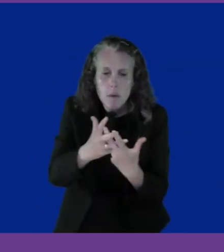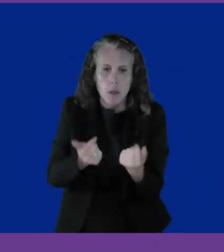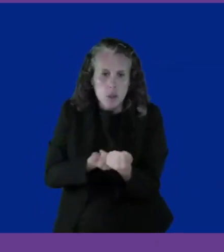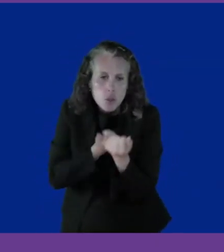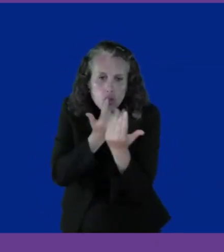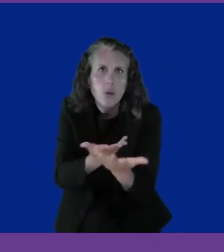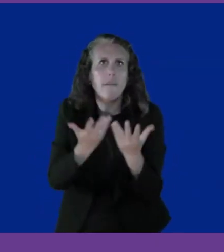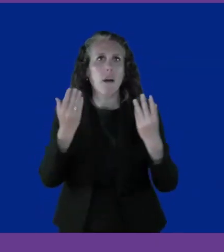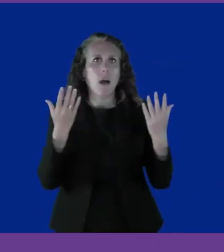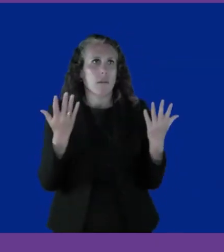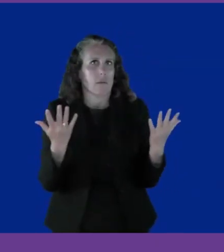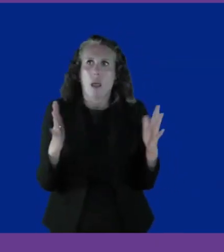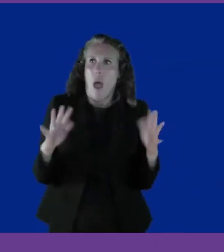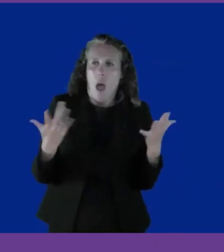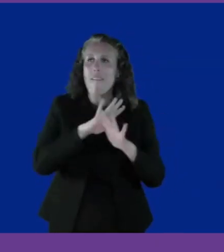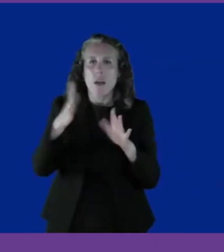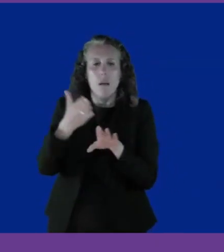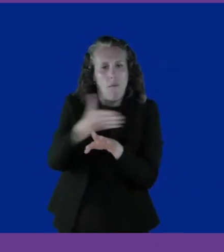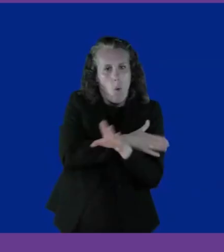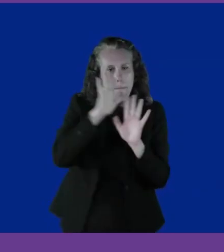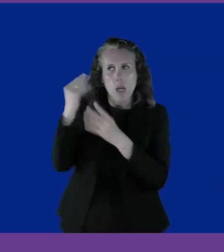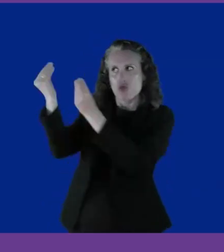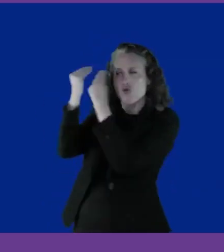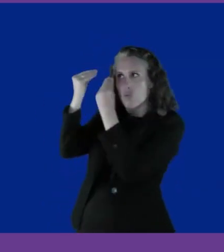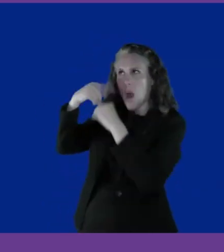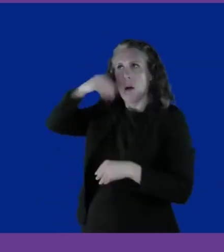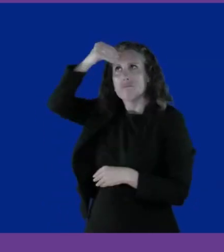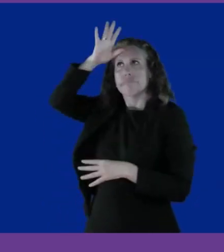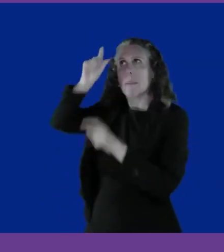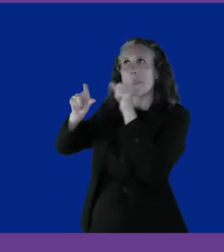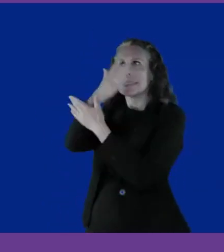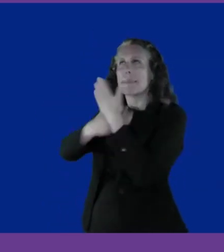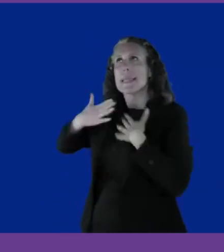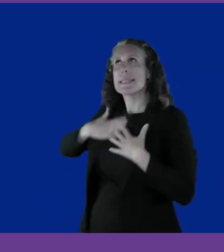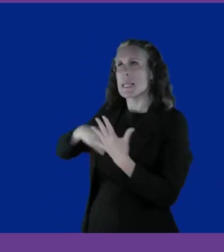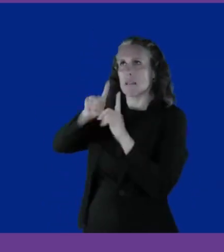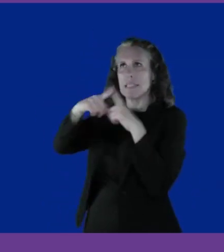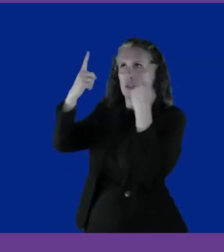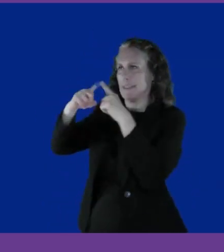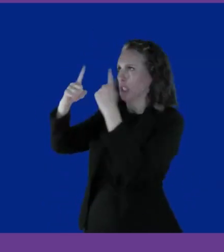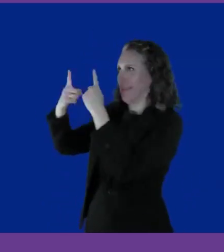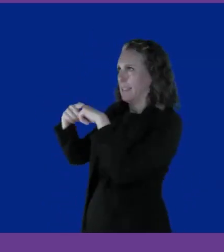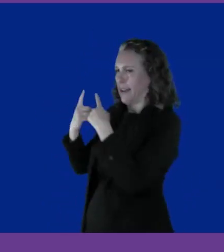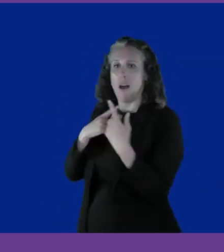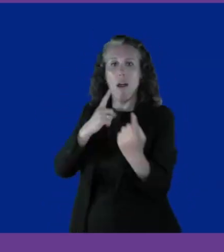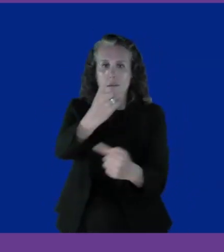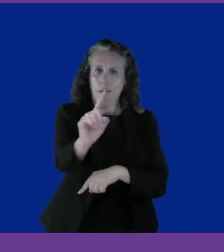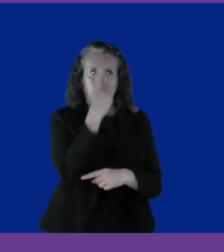provide this personalized service to people with diverse needs. And